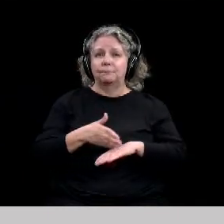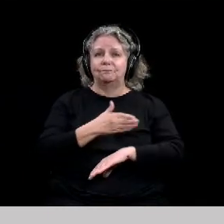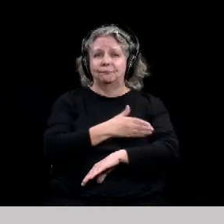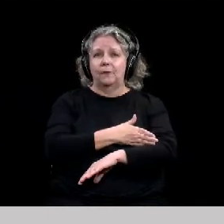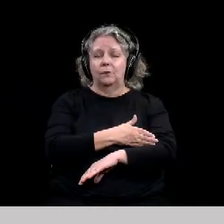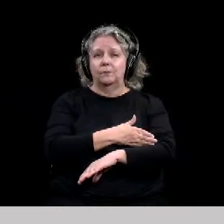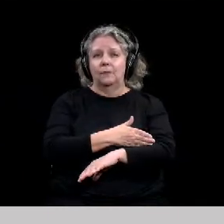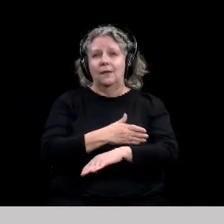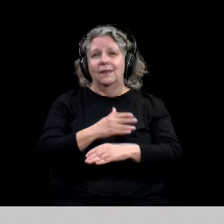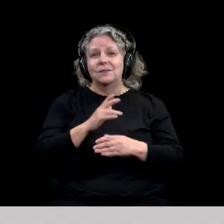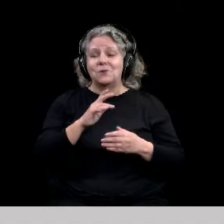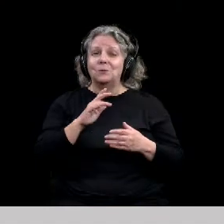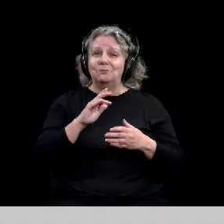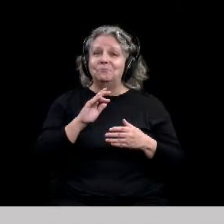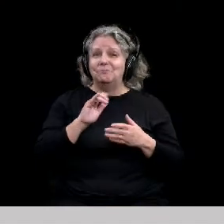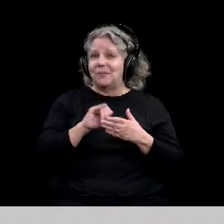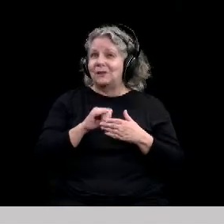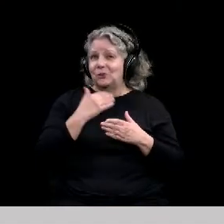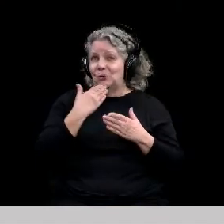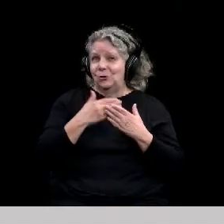go before we